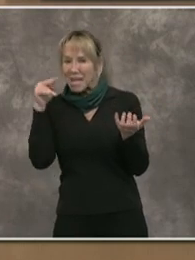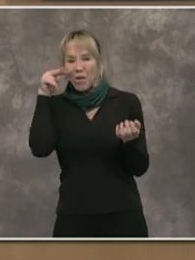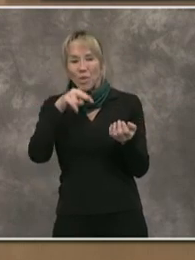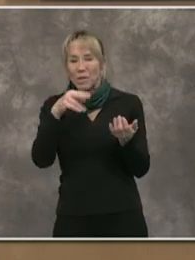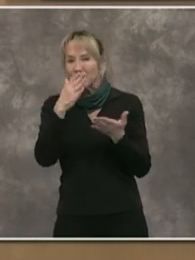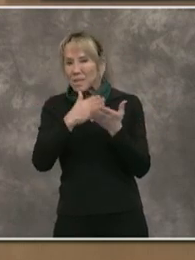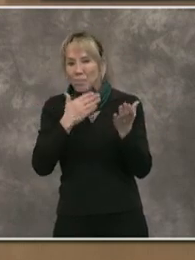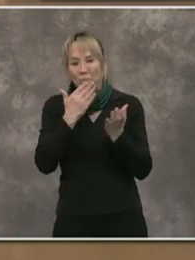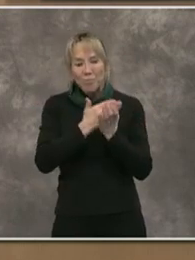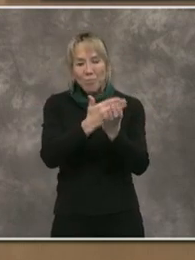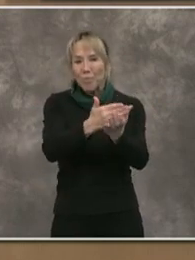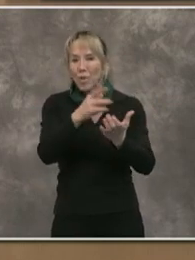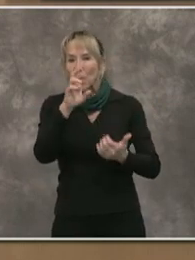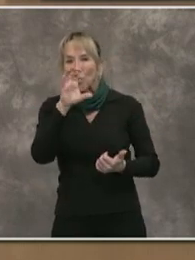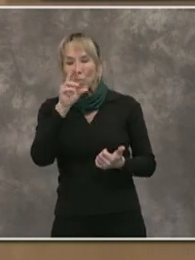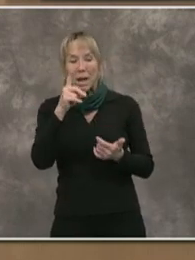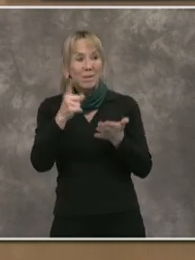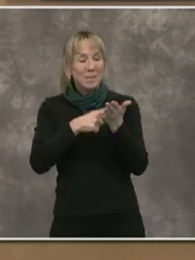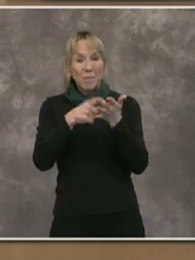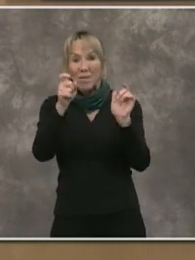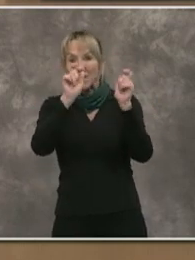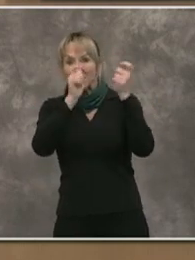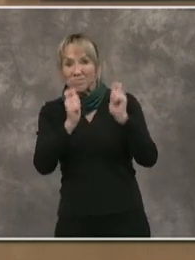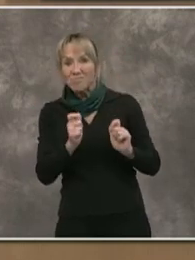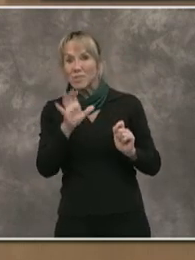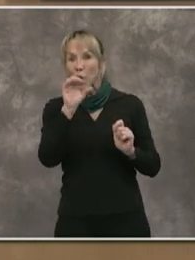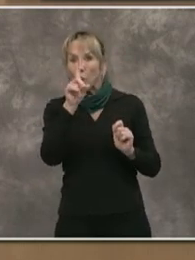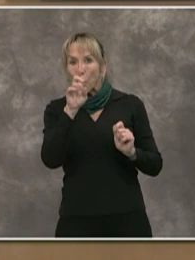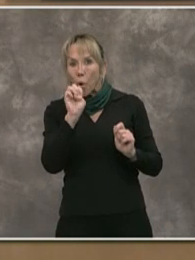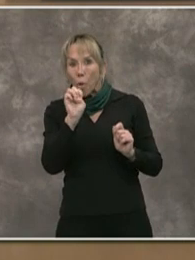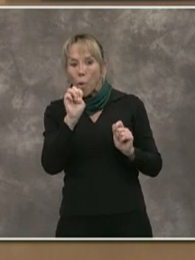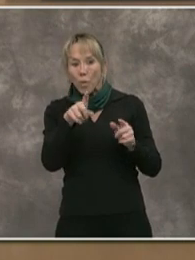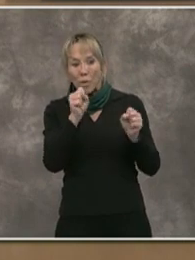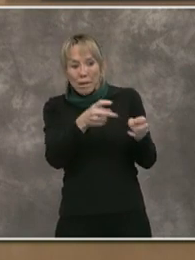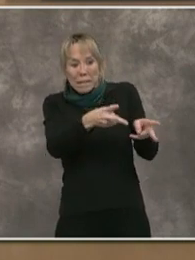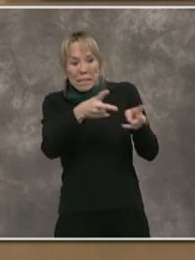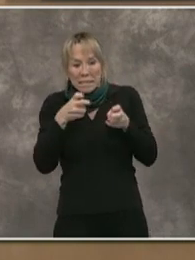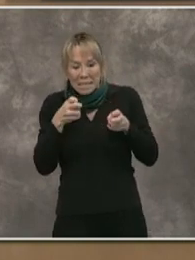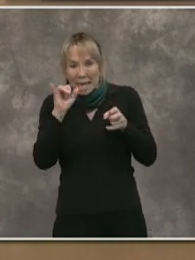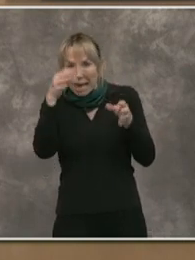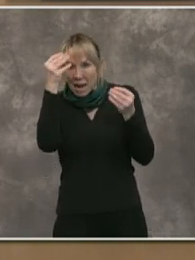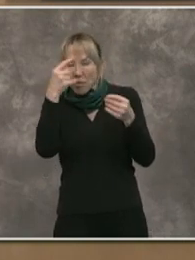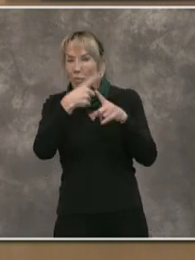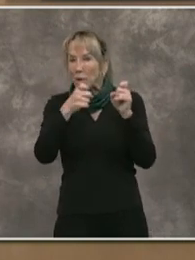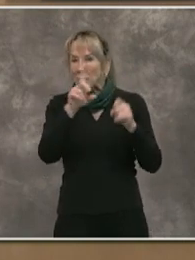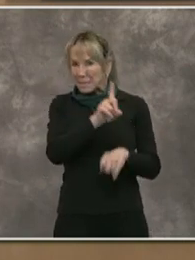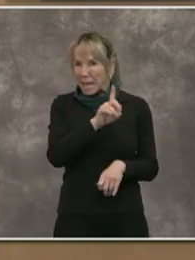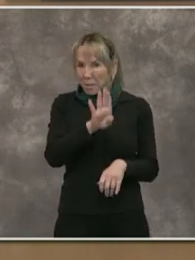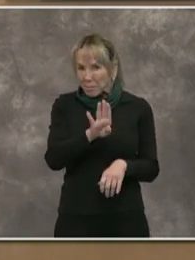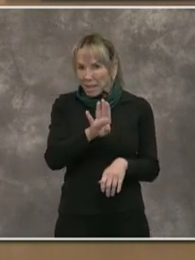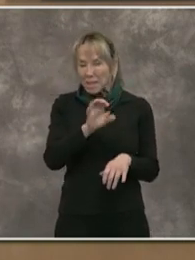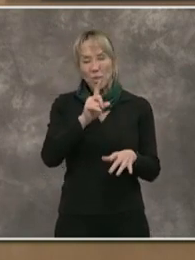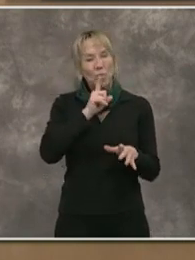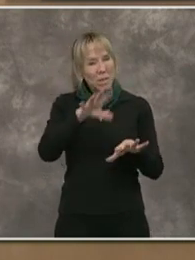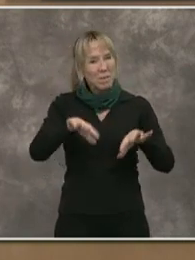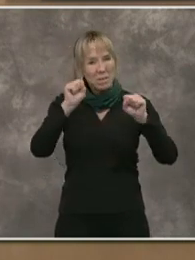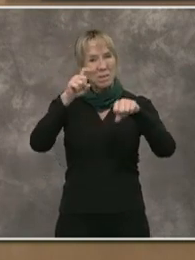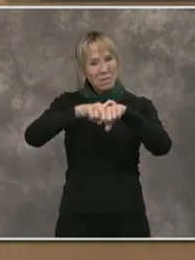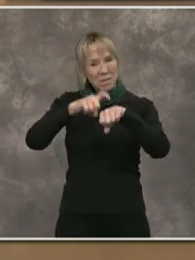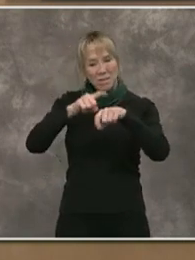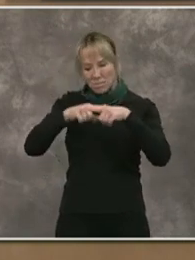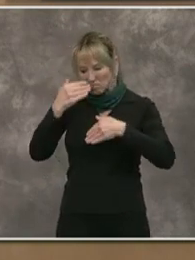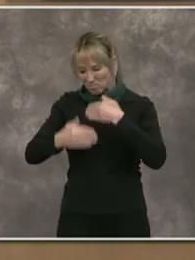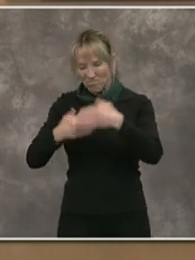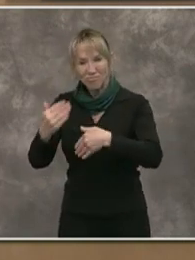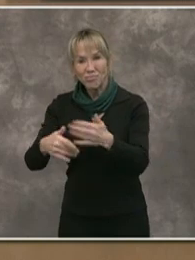at records. Sometimes they're having to rewrite code to be able to extract it from databases. So it takes these things take time. And I know that you've seen